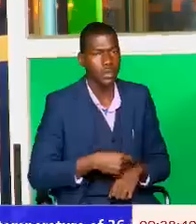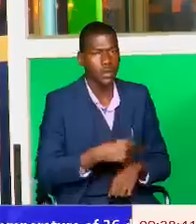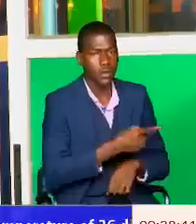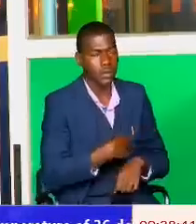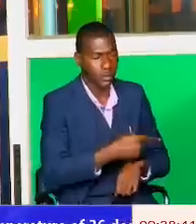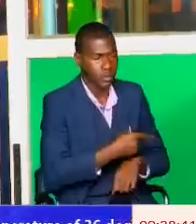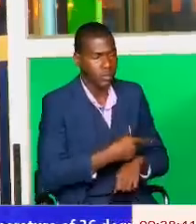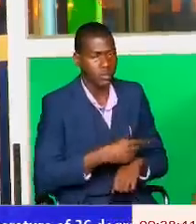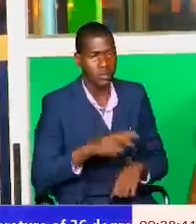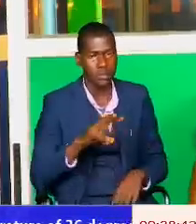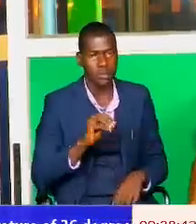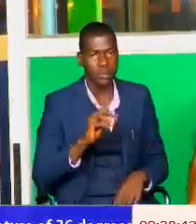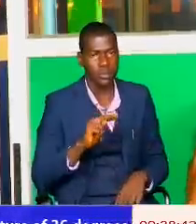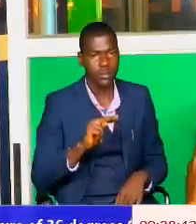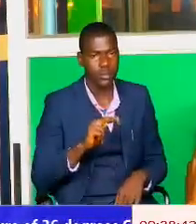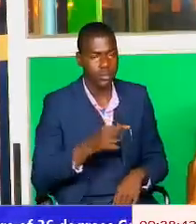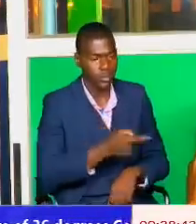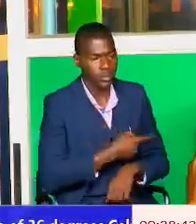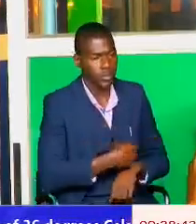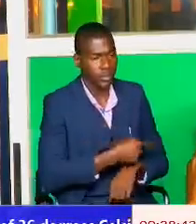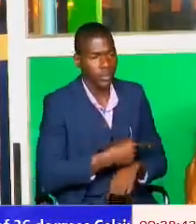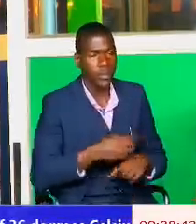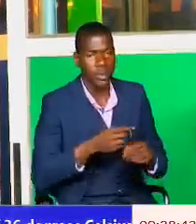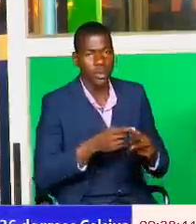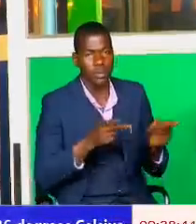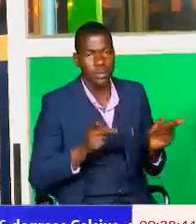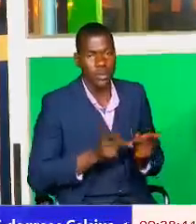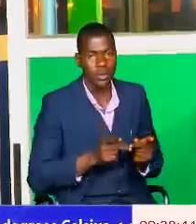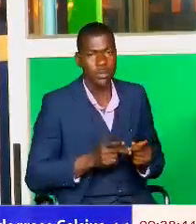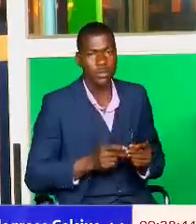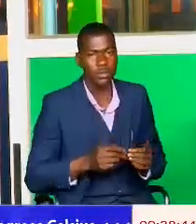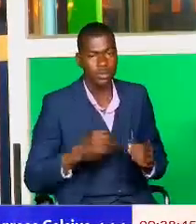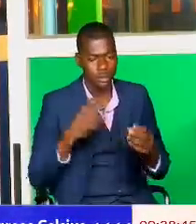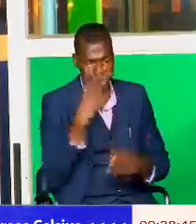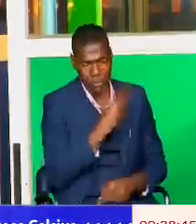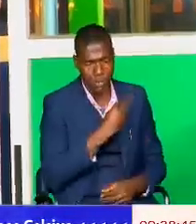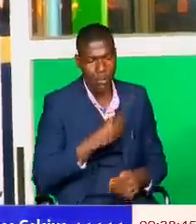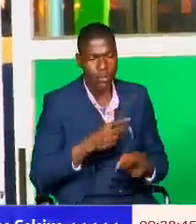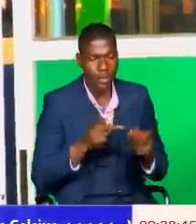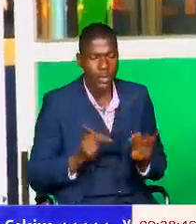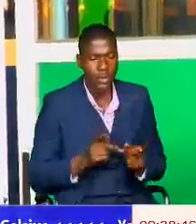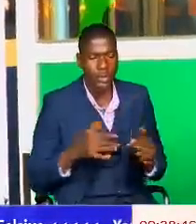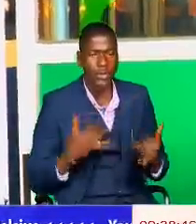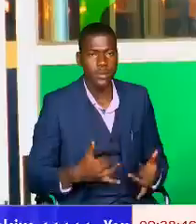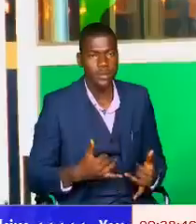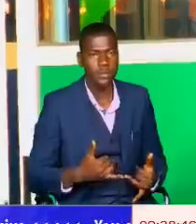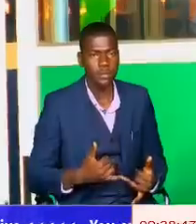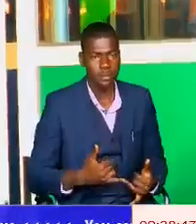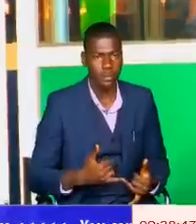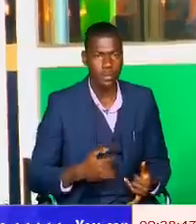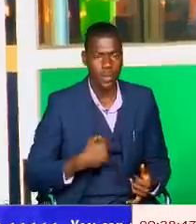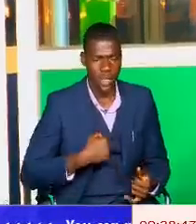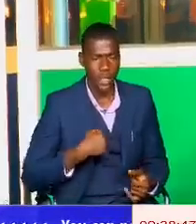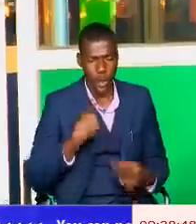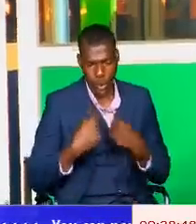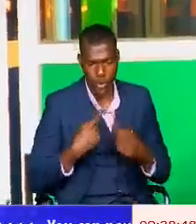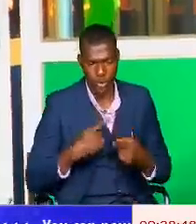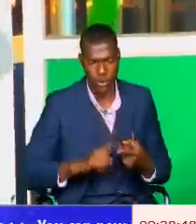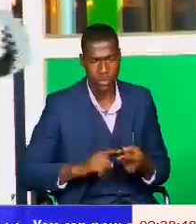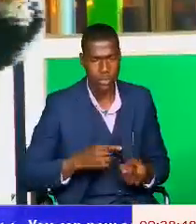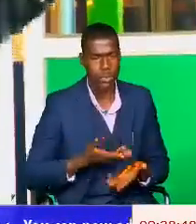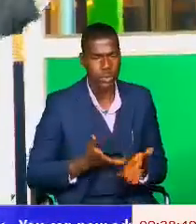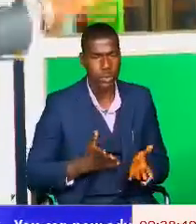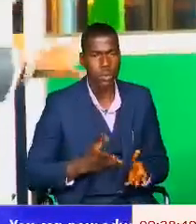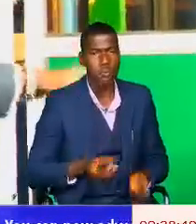City. Yes, okay. Just behind the mast. Uh-huh. Very beautiful place, ordinary president. Mm. Now, as I talk to you, we have a lot of